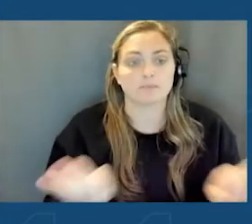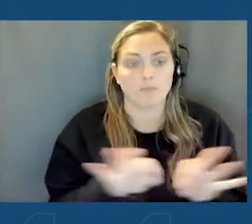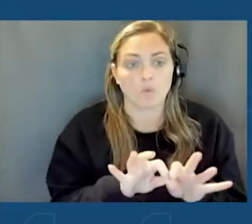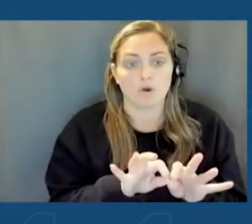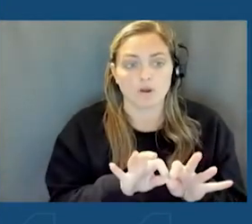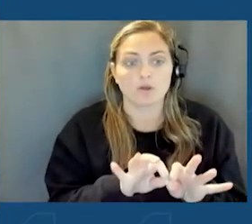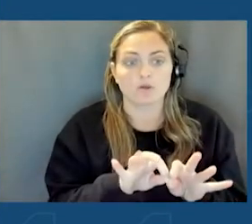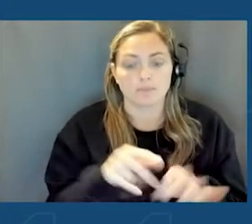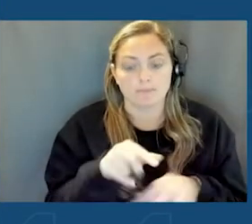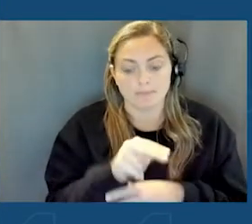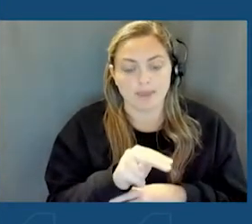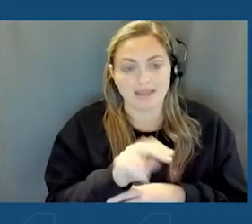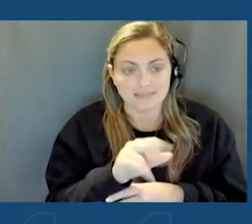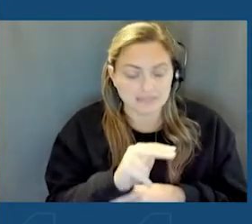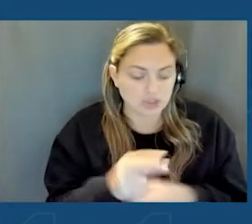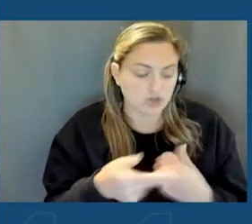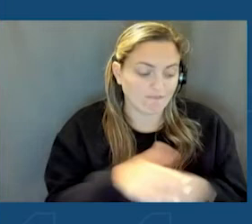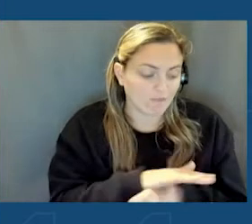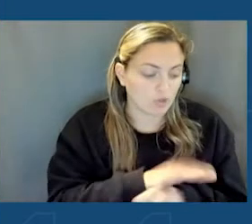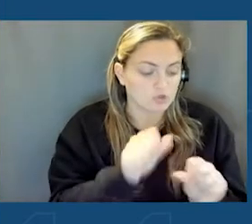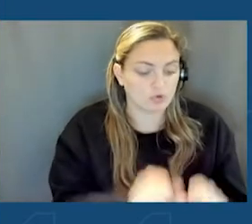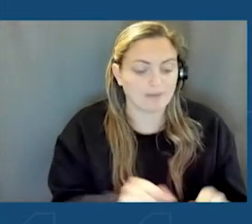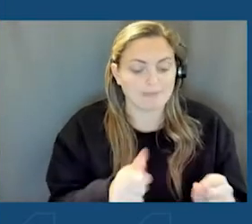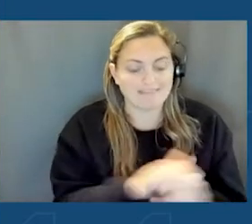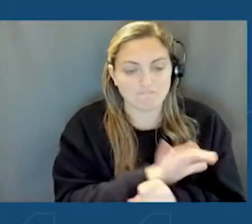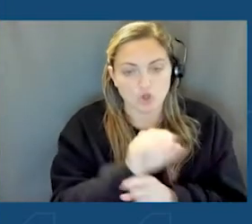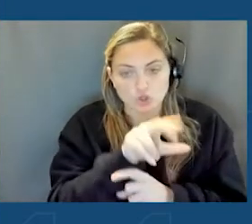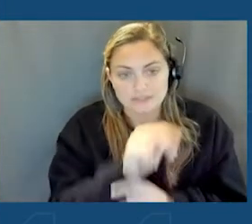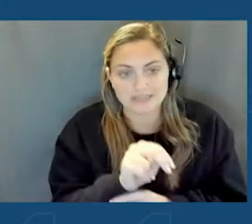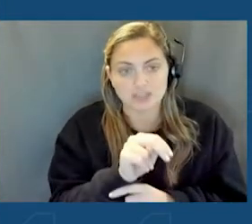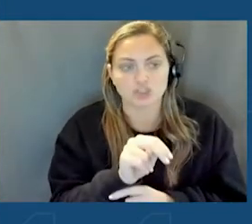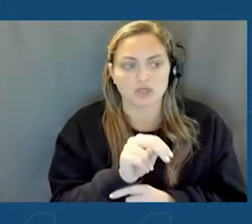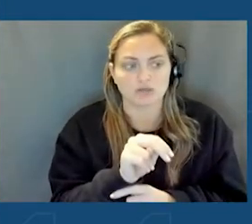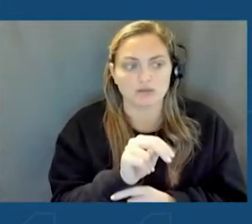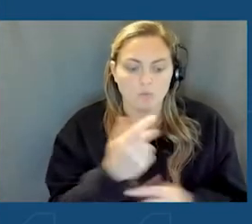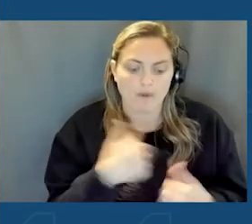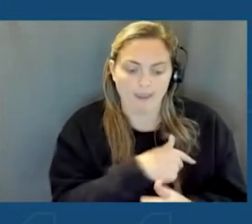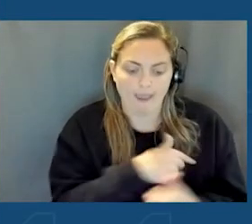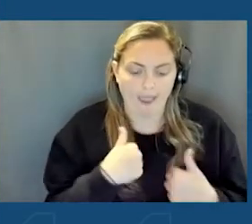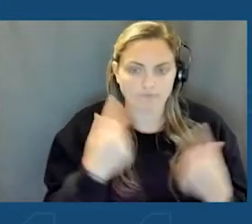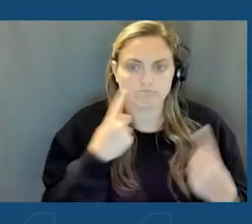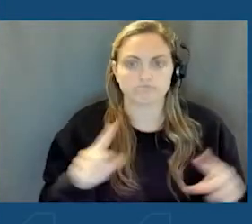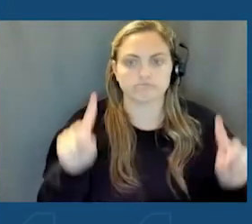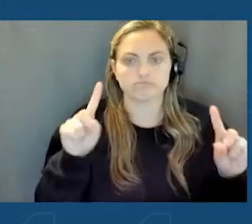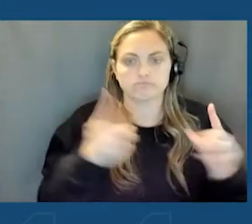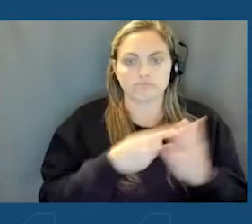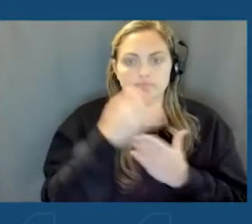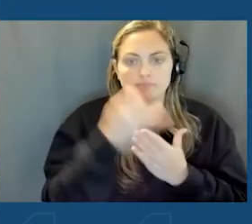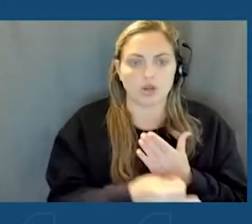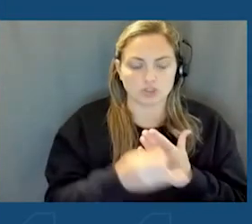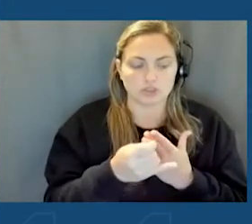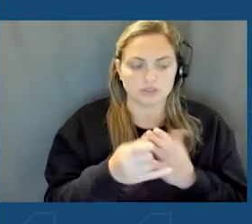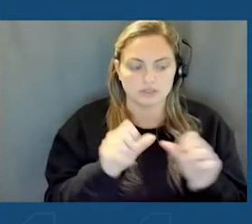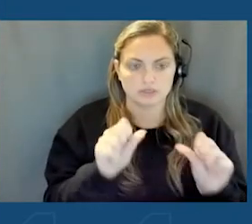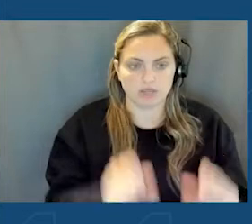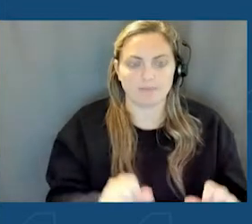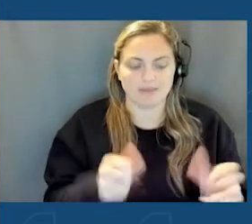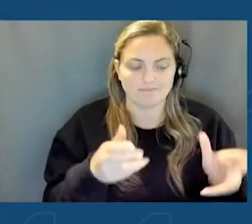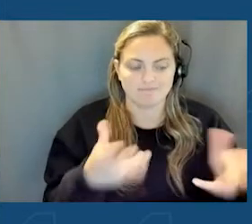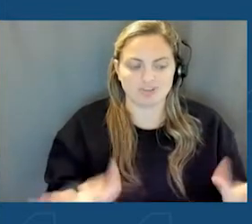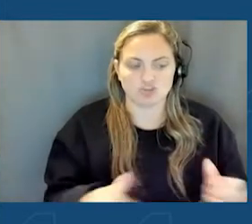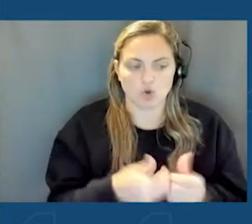Station fully so that it can be the full station that is realized, and that we can have the project to be done in a way that everybody